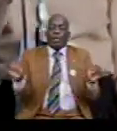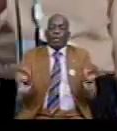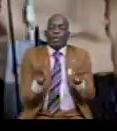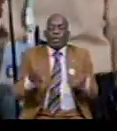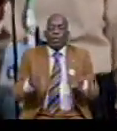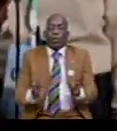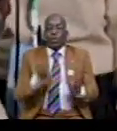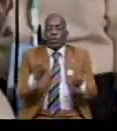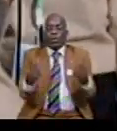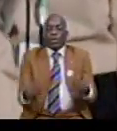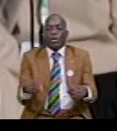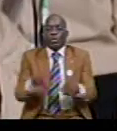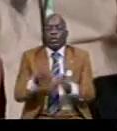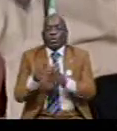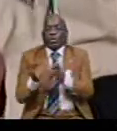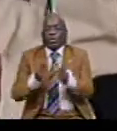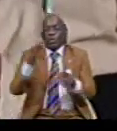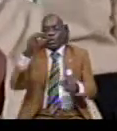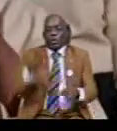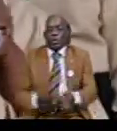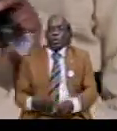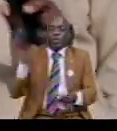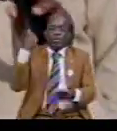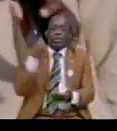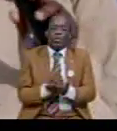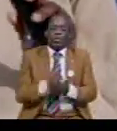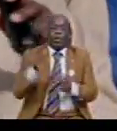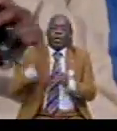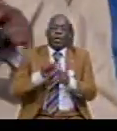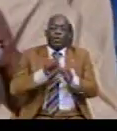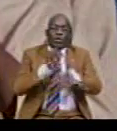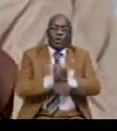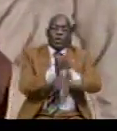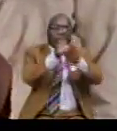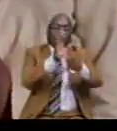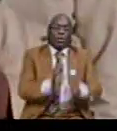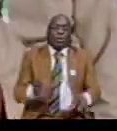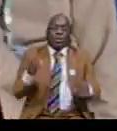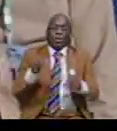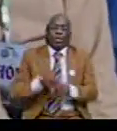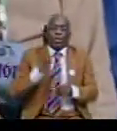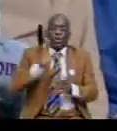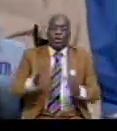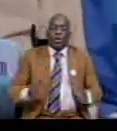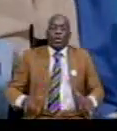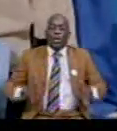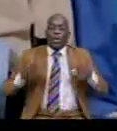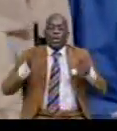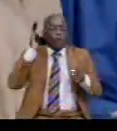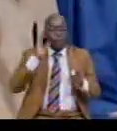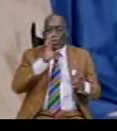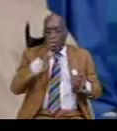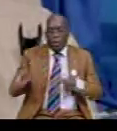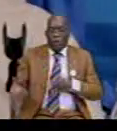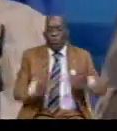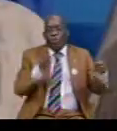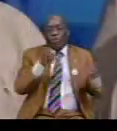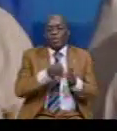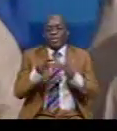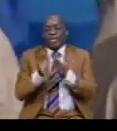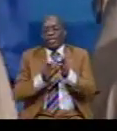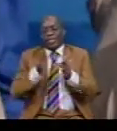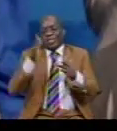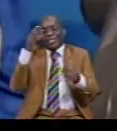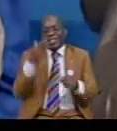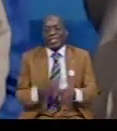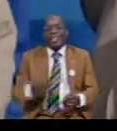Jesus' name. Amen. Every mountain in your life shall be moved in Jesus' name. Amen.